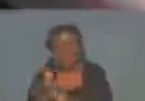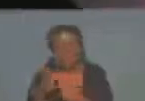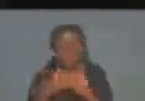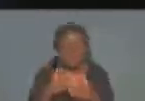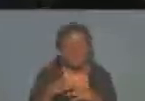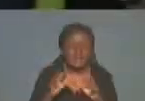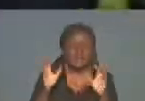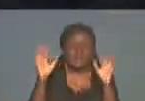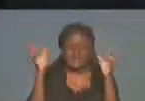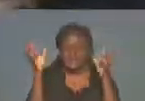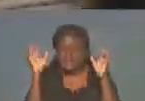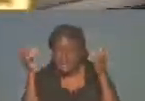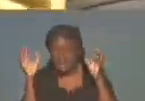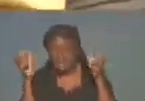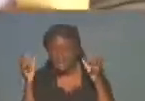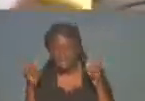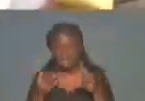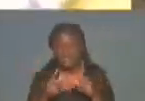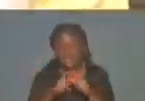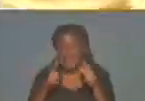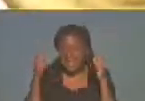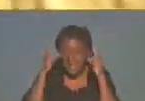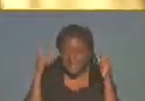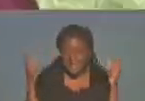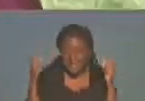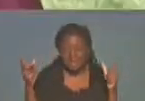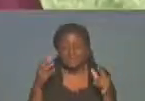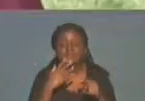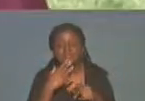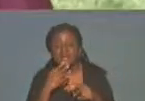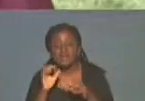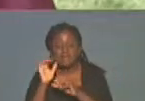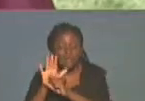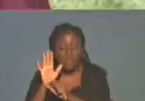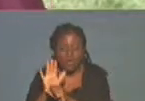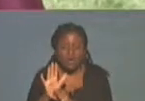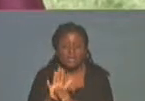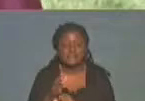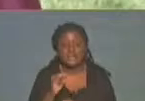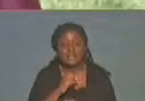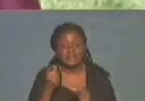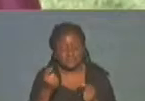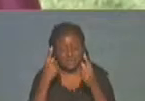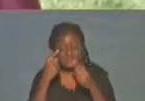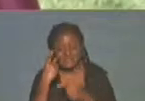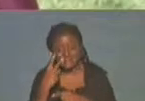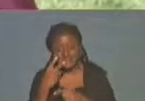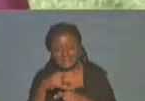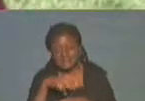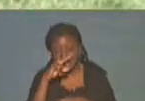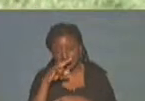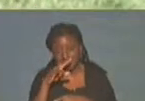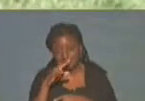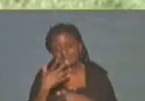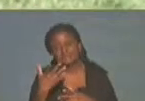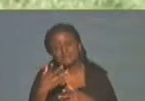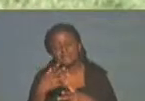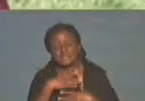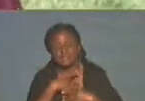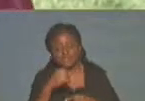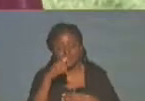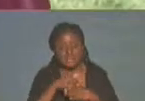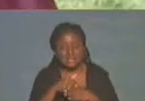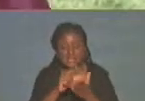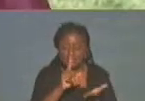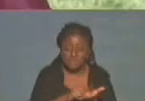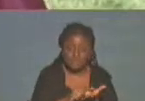horns, there was one booth that I'd like to think stole the show. Actually, I was very surprised to see that the kids would be interested in broadcasting, and they even